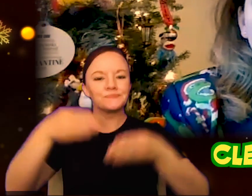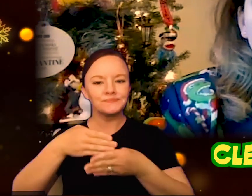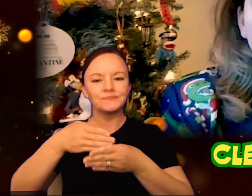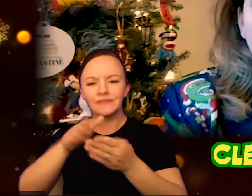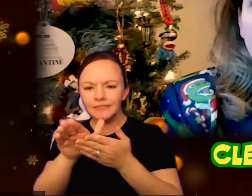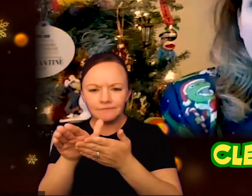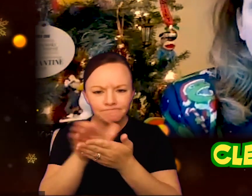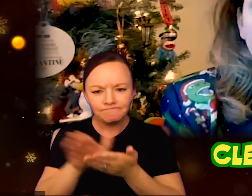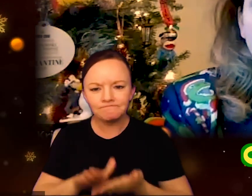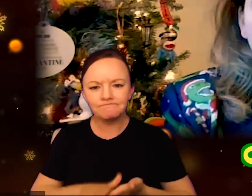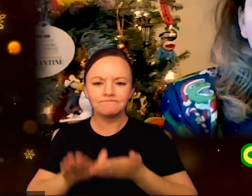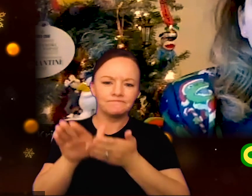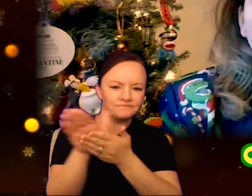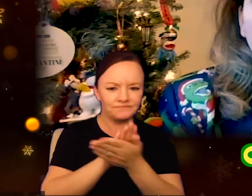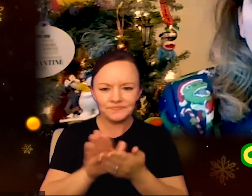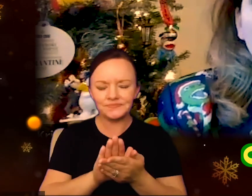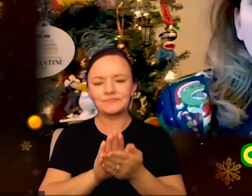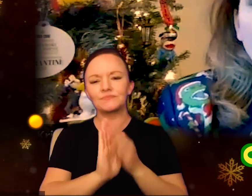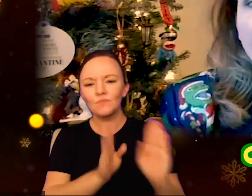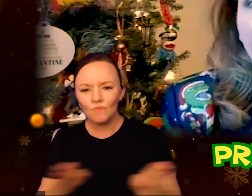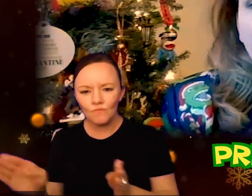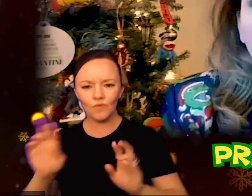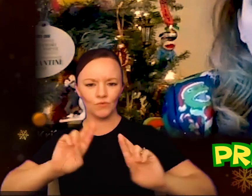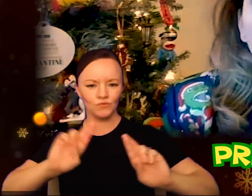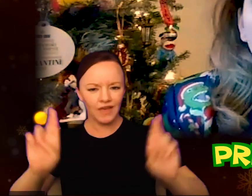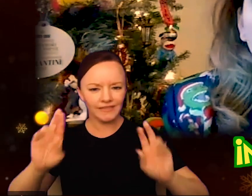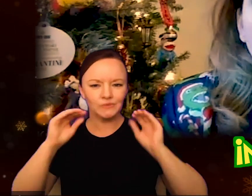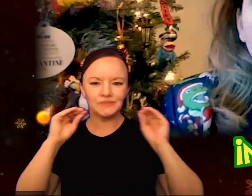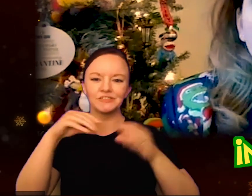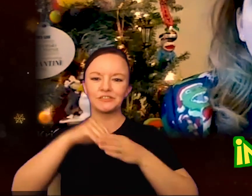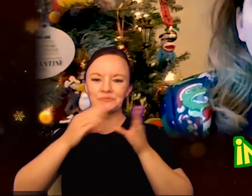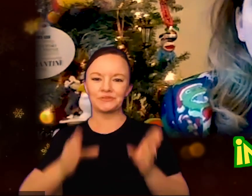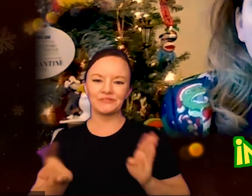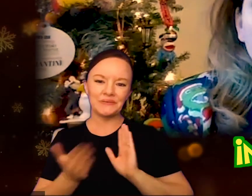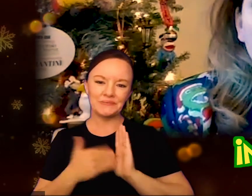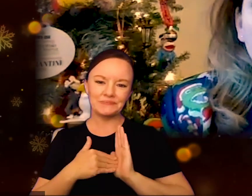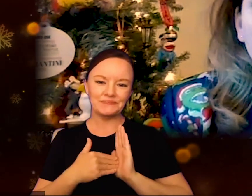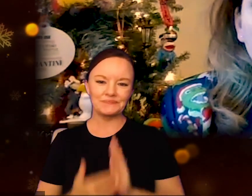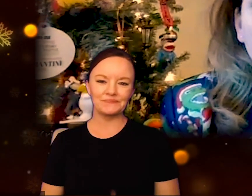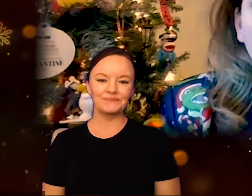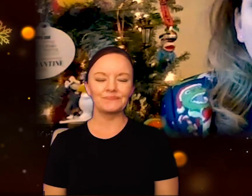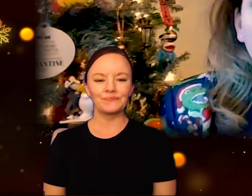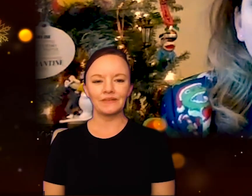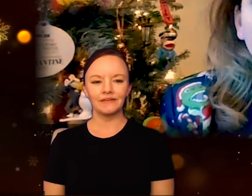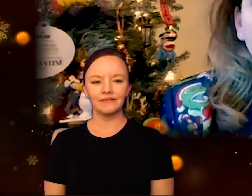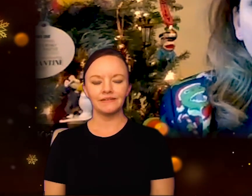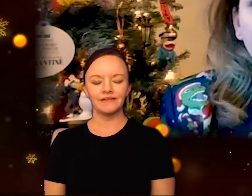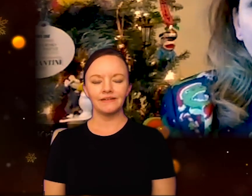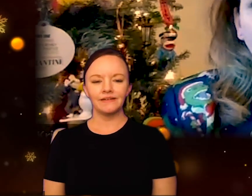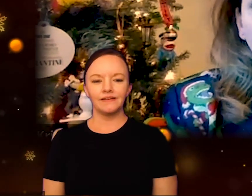cleaning, sanitizing, organizing, and preparing to teach in person again.